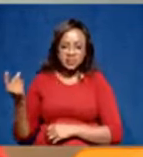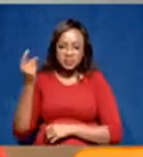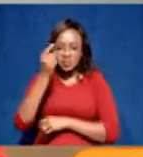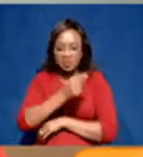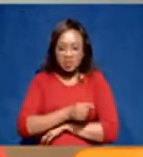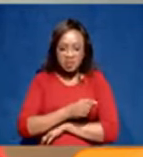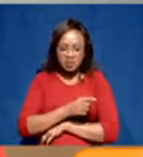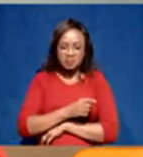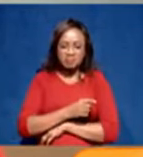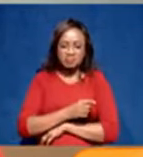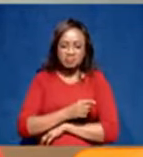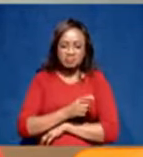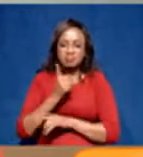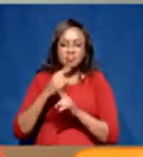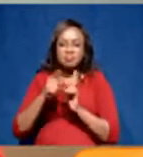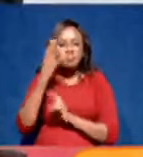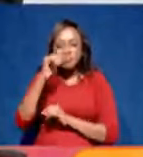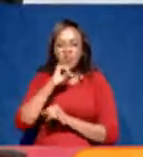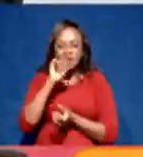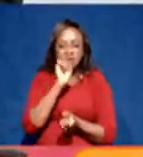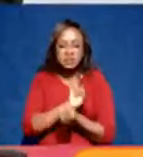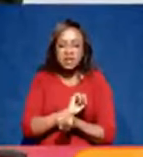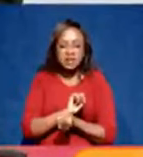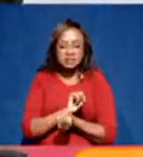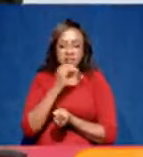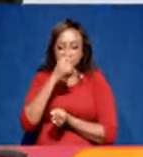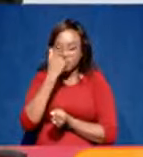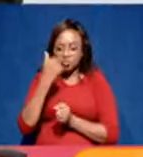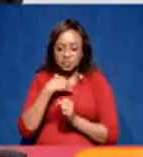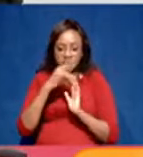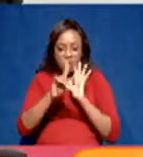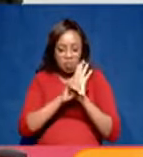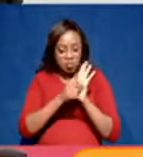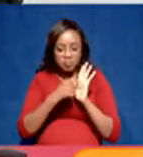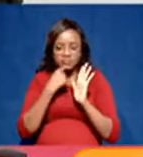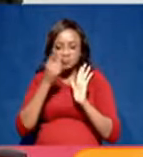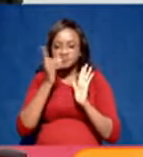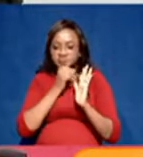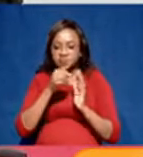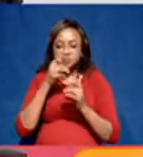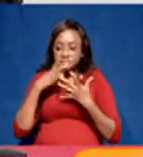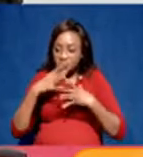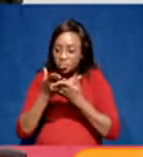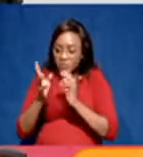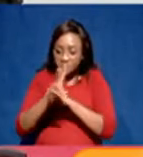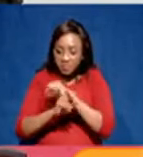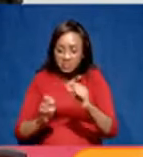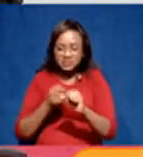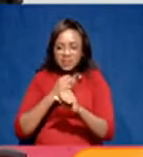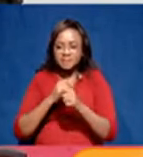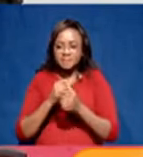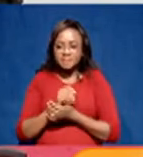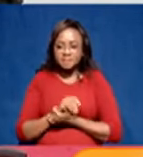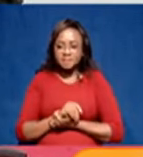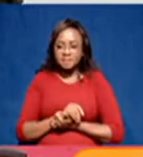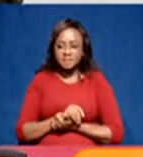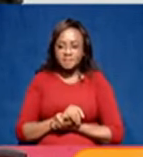not just catch the thieves? Because we already have a law that catches people who steal public funds. It has not been